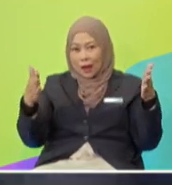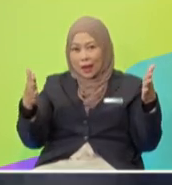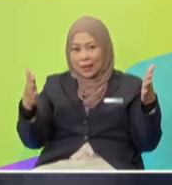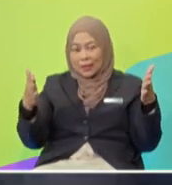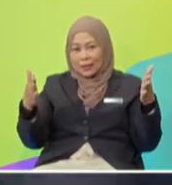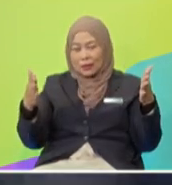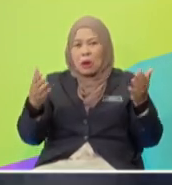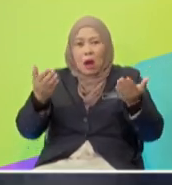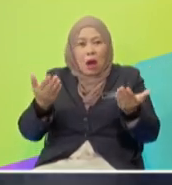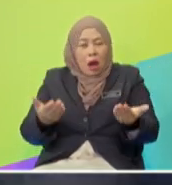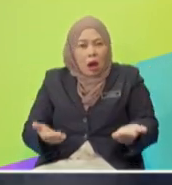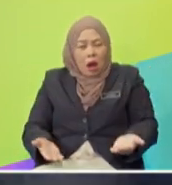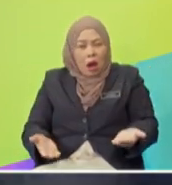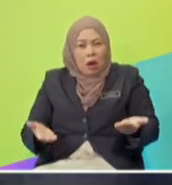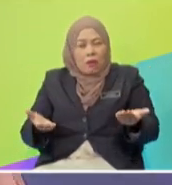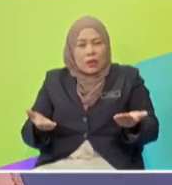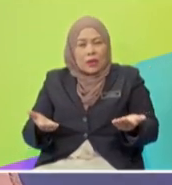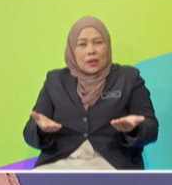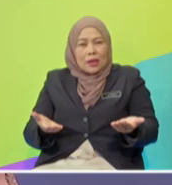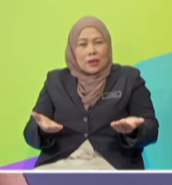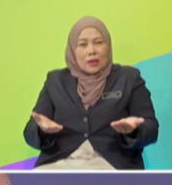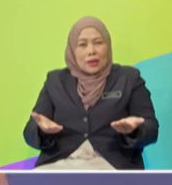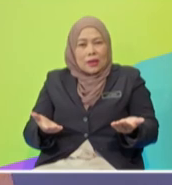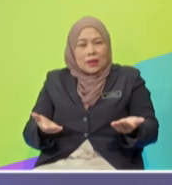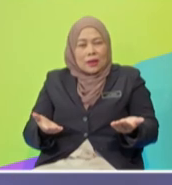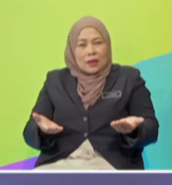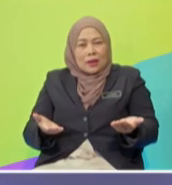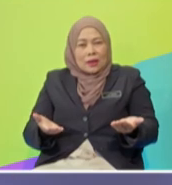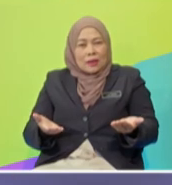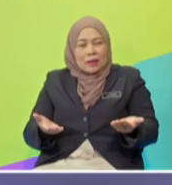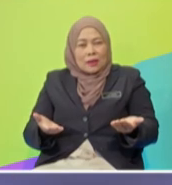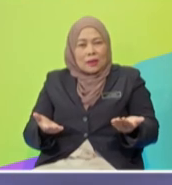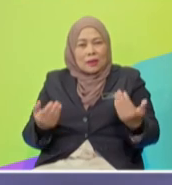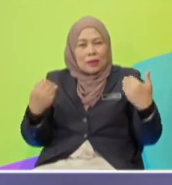Heavy. Heavy. It has a heavy motor.